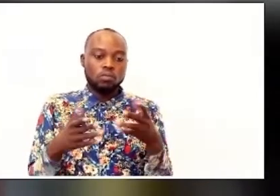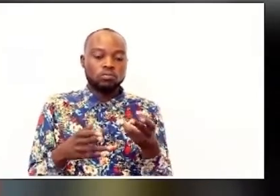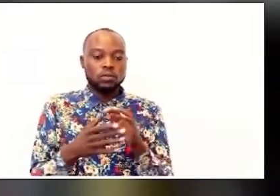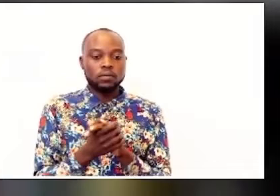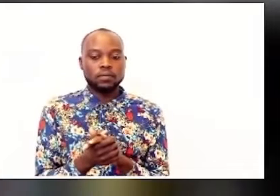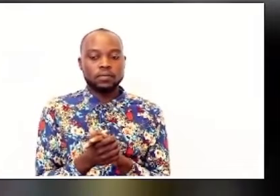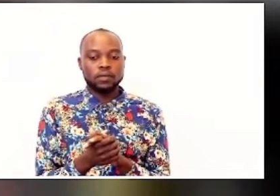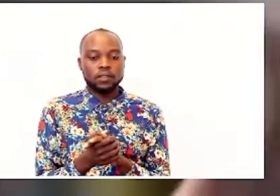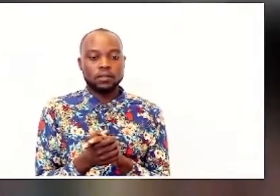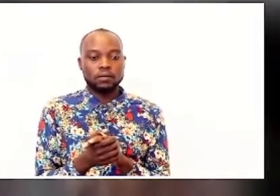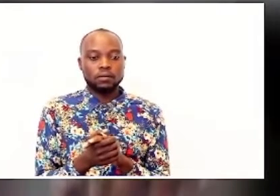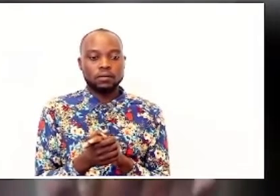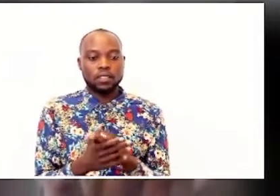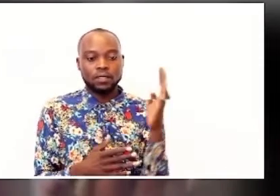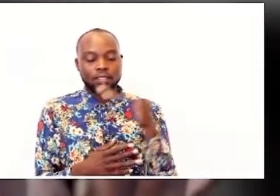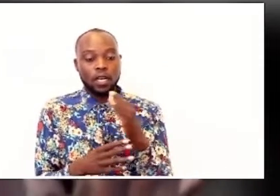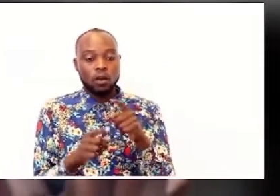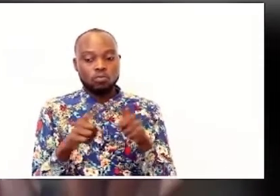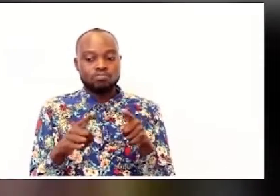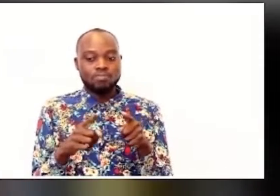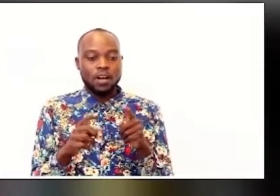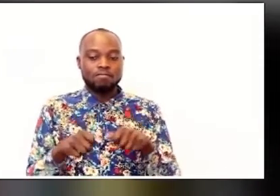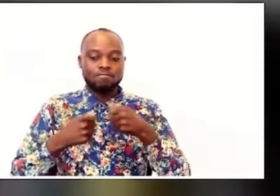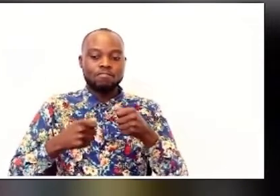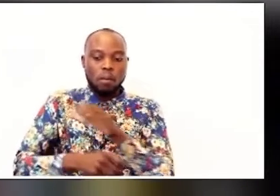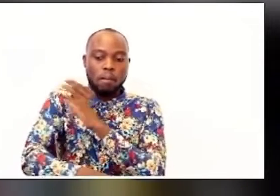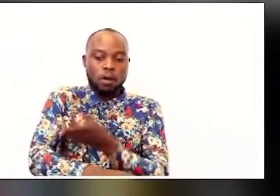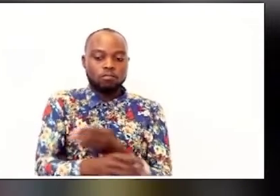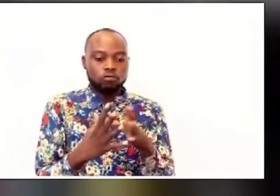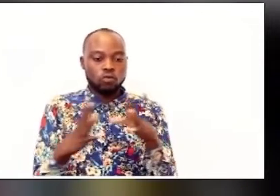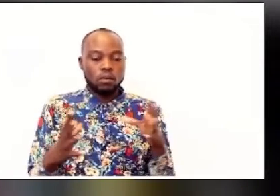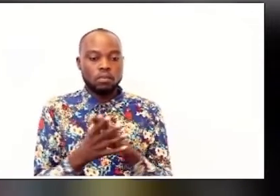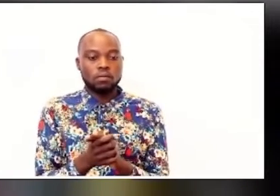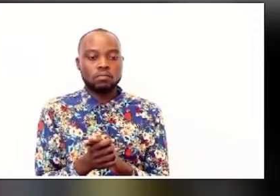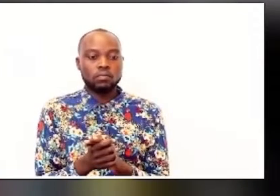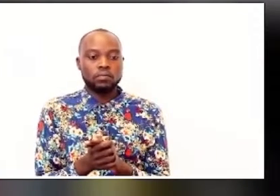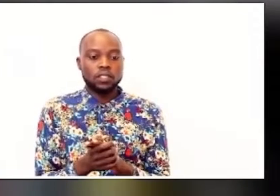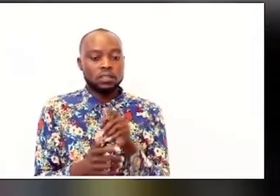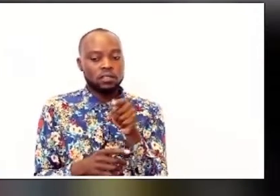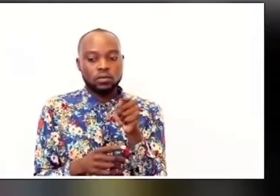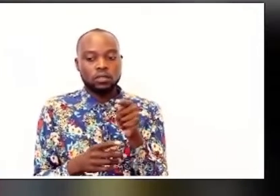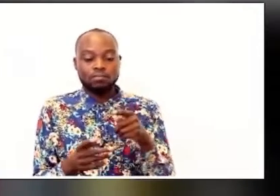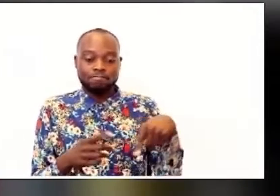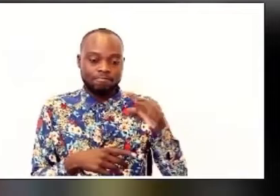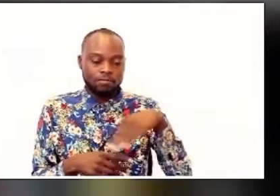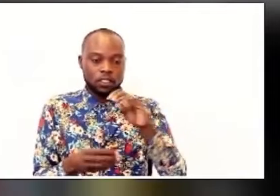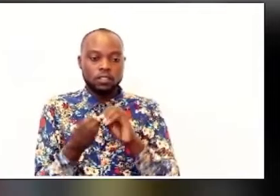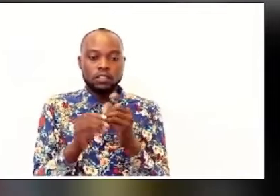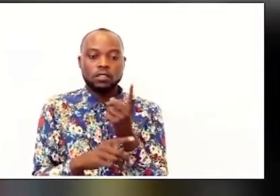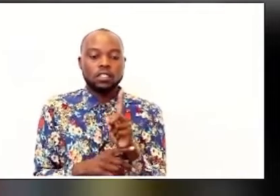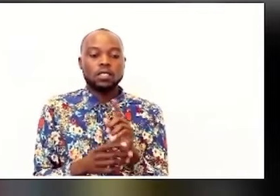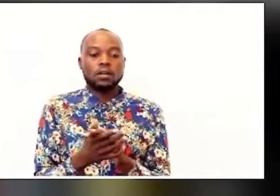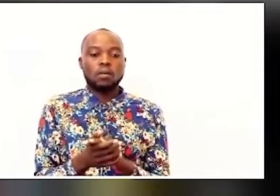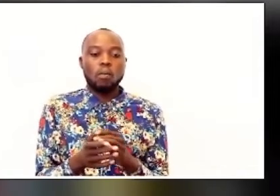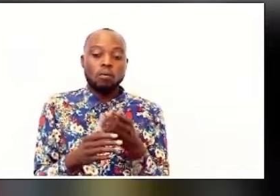to become, a renewable energy superpower. But these things won't happen unless Africa develops